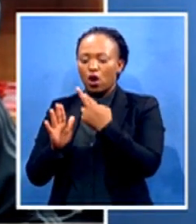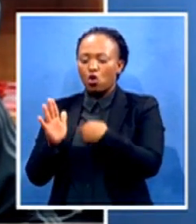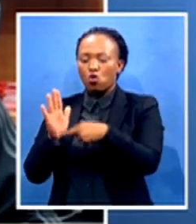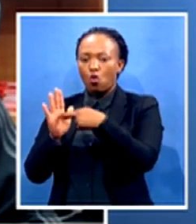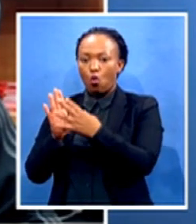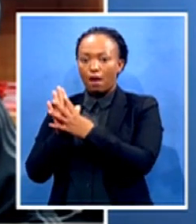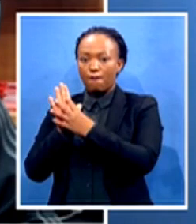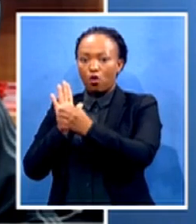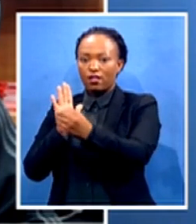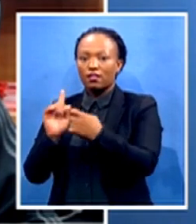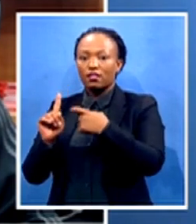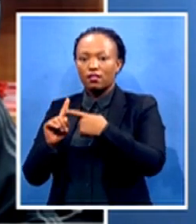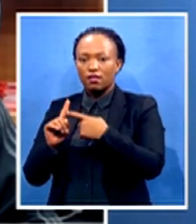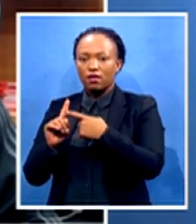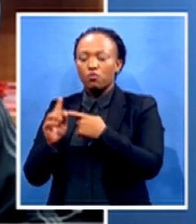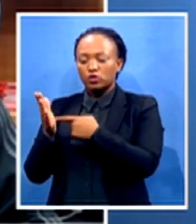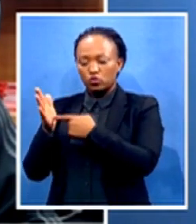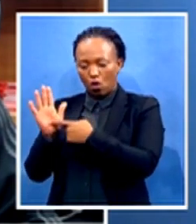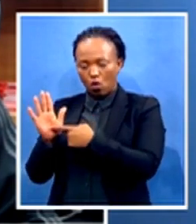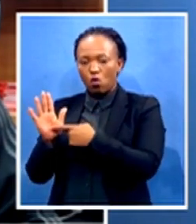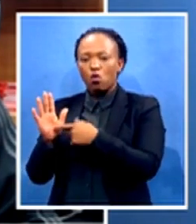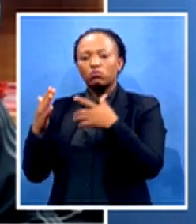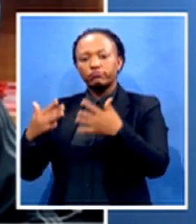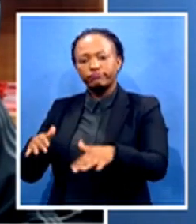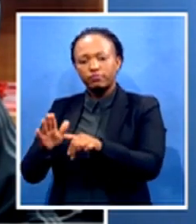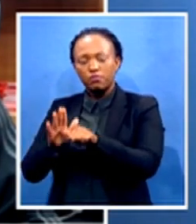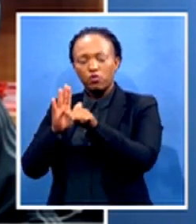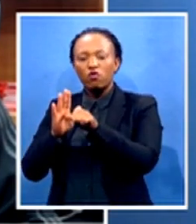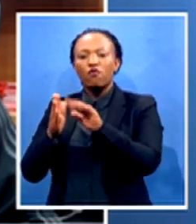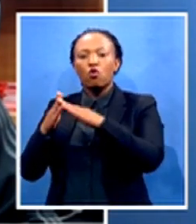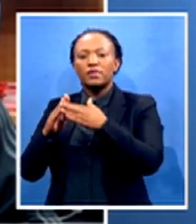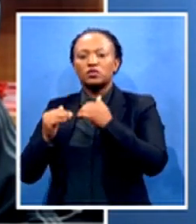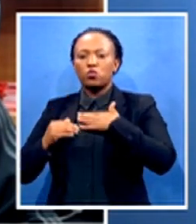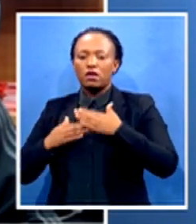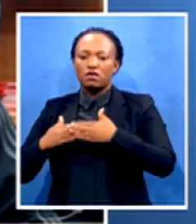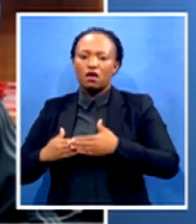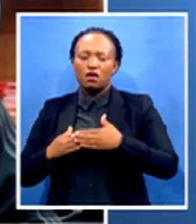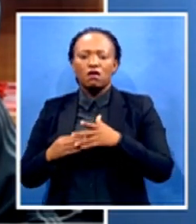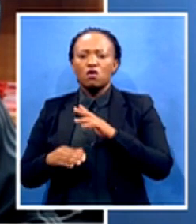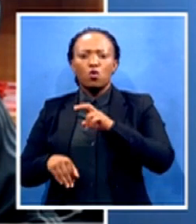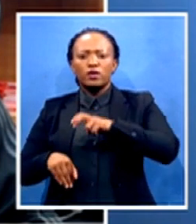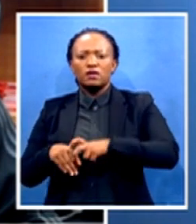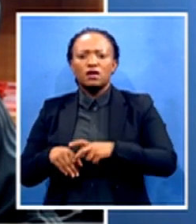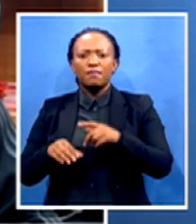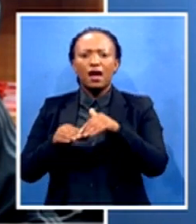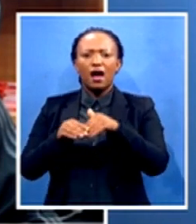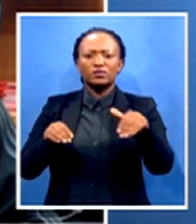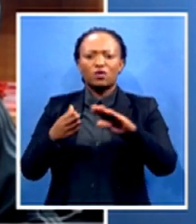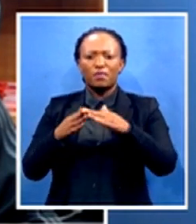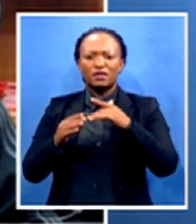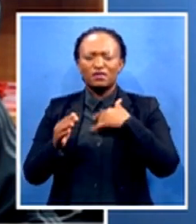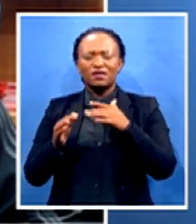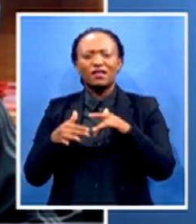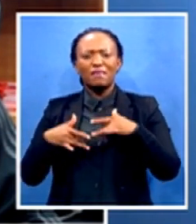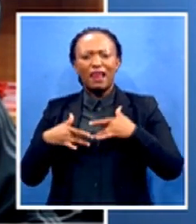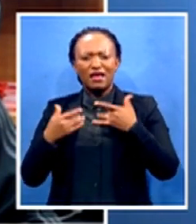community that we impact on. Because there's no point of staying outside the community which raised me. So that when we say things,